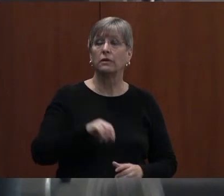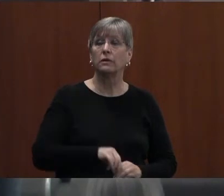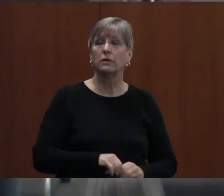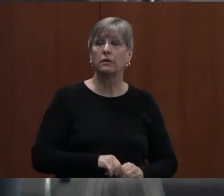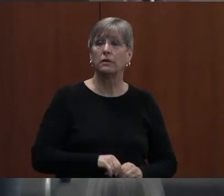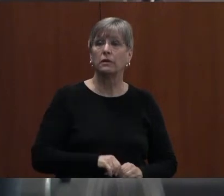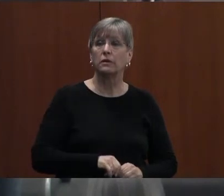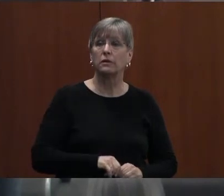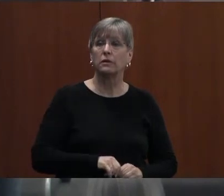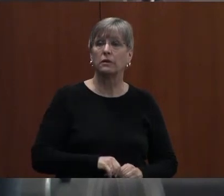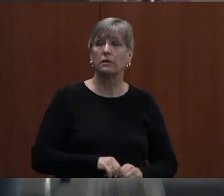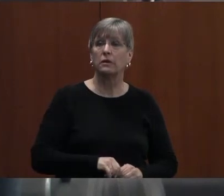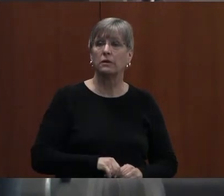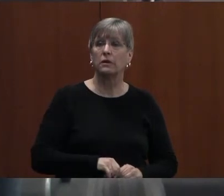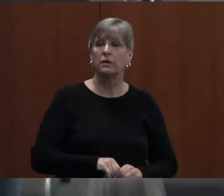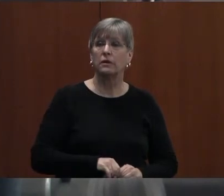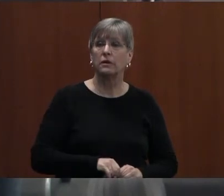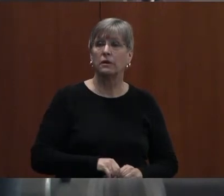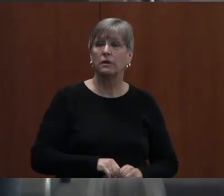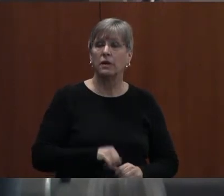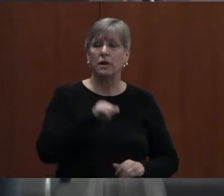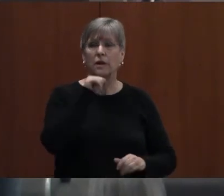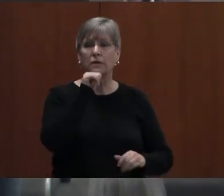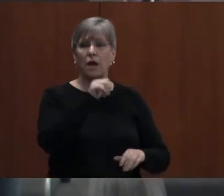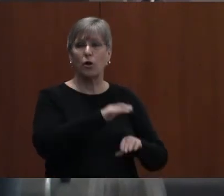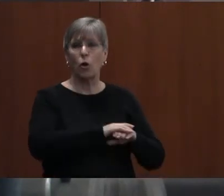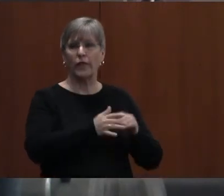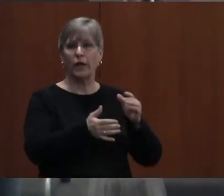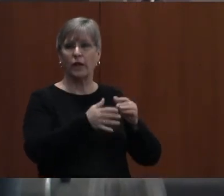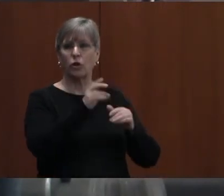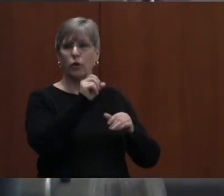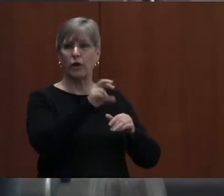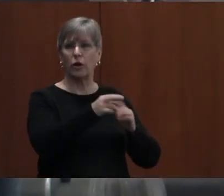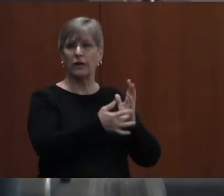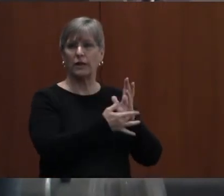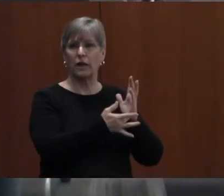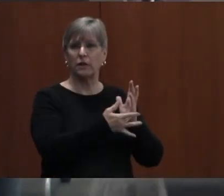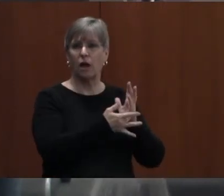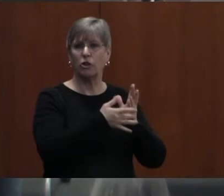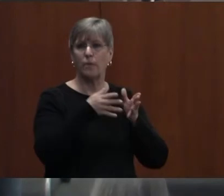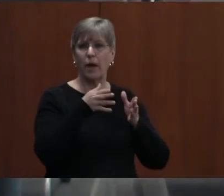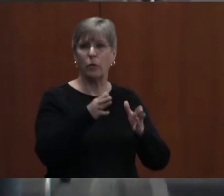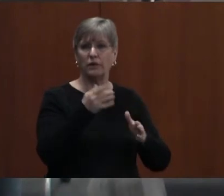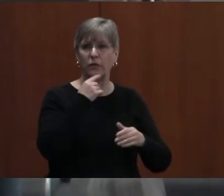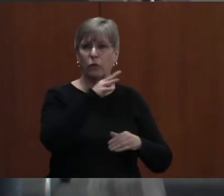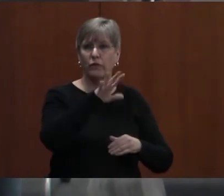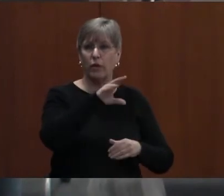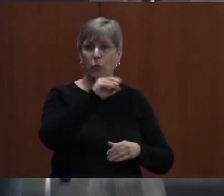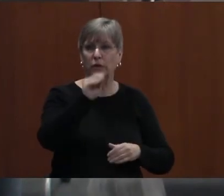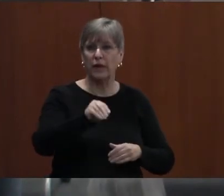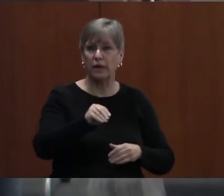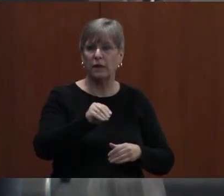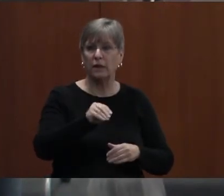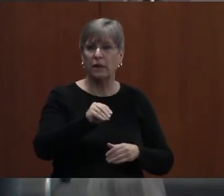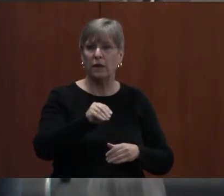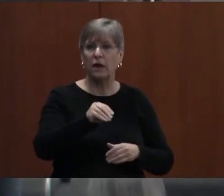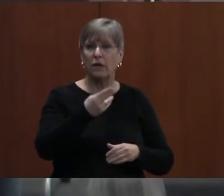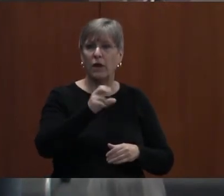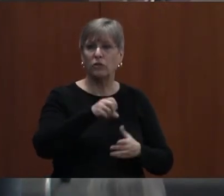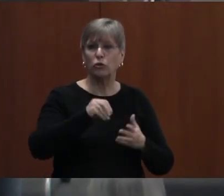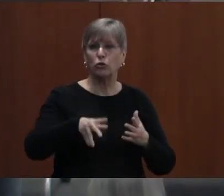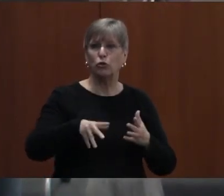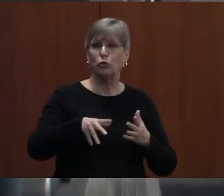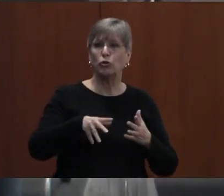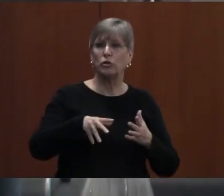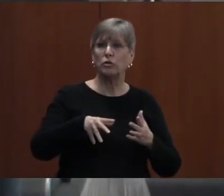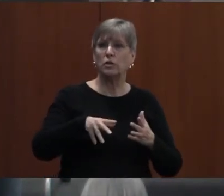So we saw on the Technology Pathways slide that said that the blueprint sets a goal for 45% of high school students to be completing an apprenticeship